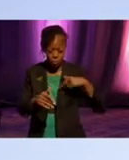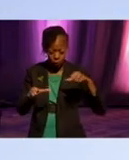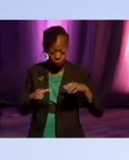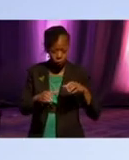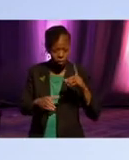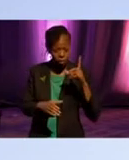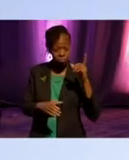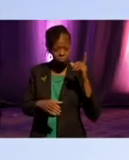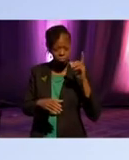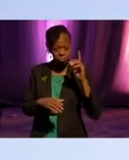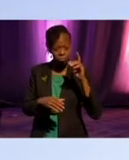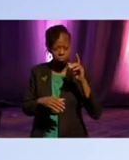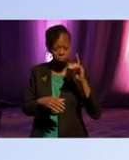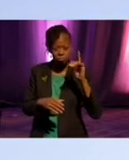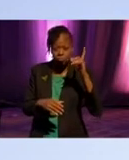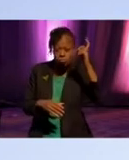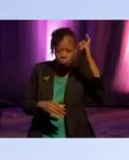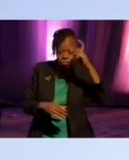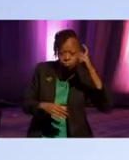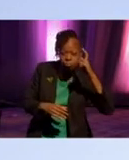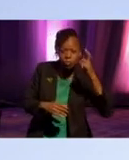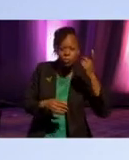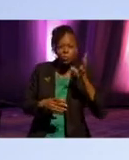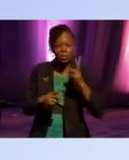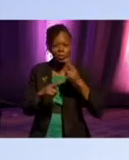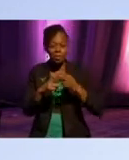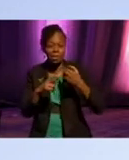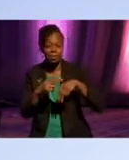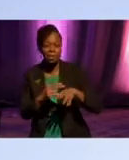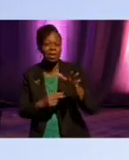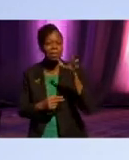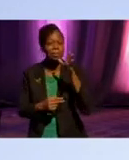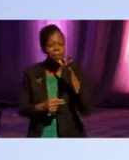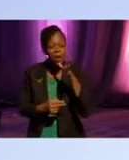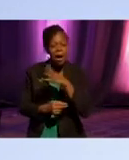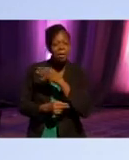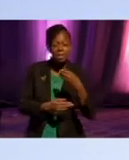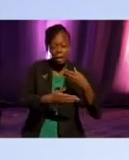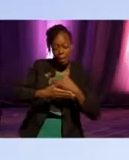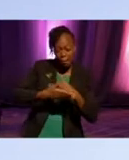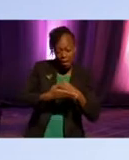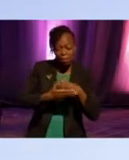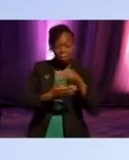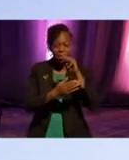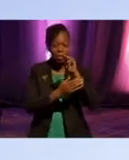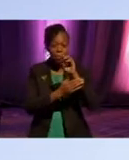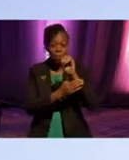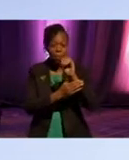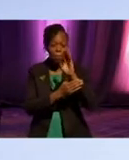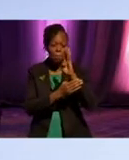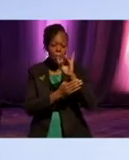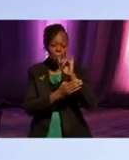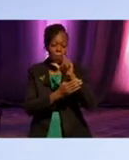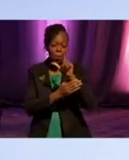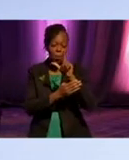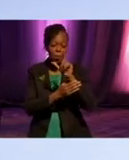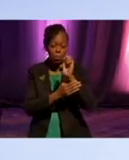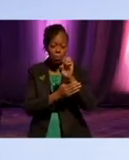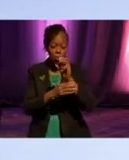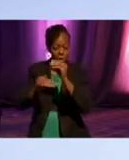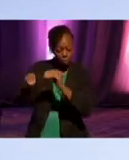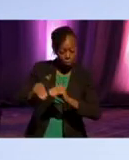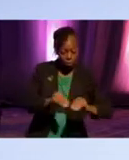We're calling it Moms and a Baby Mobile Health Unit, health centers. These are health centers that travel